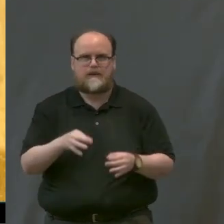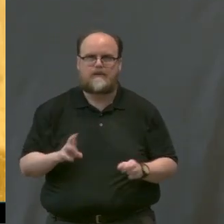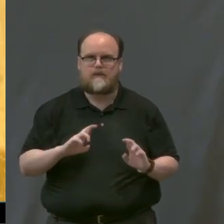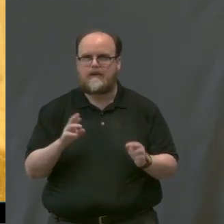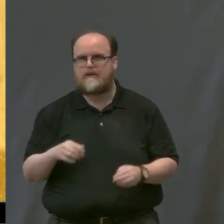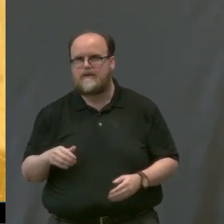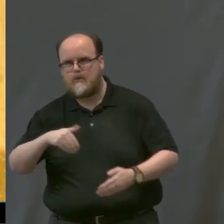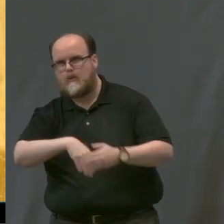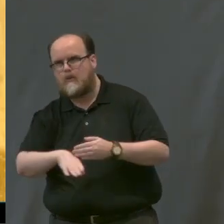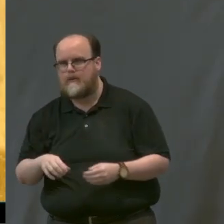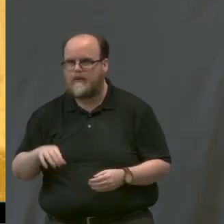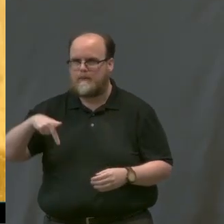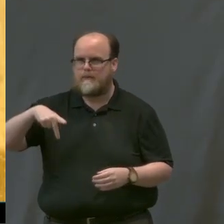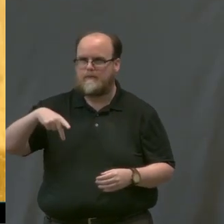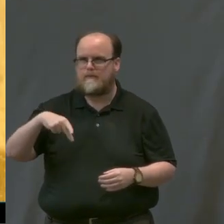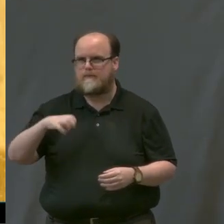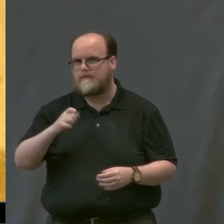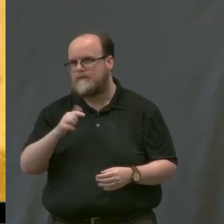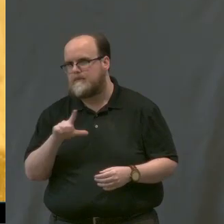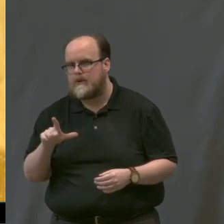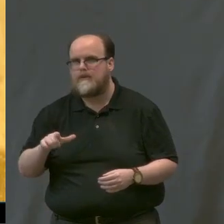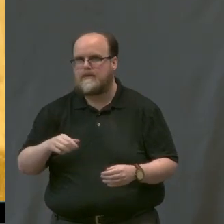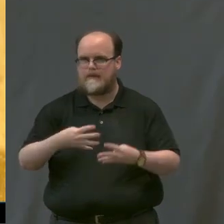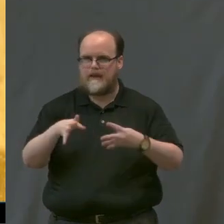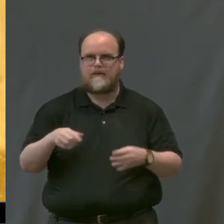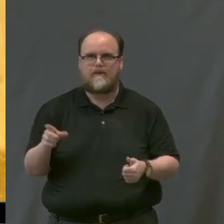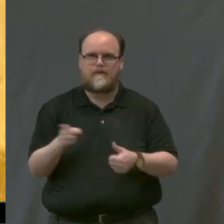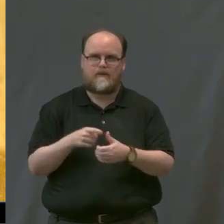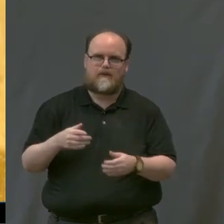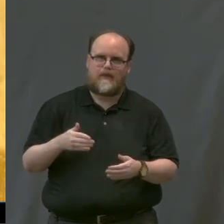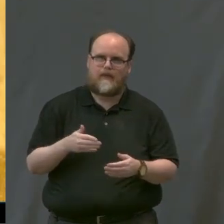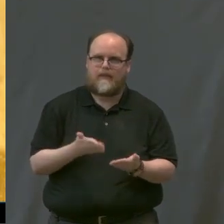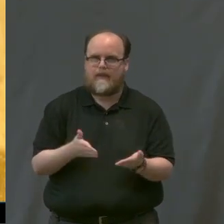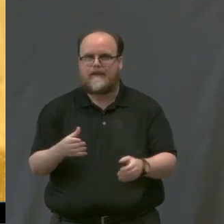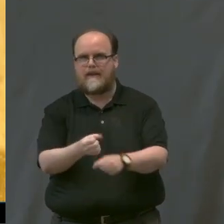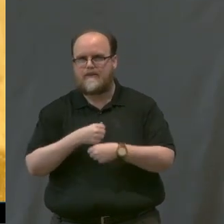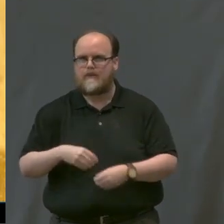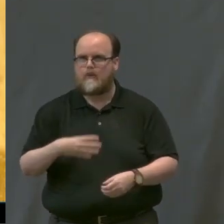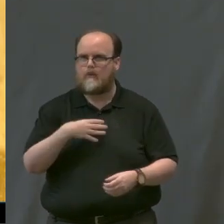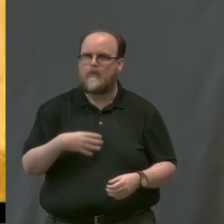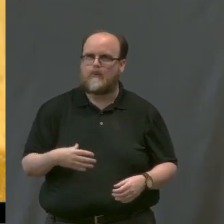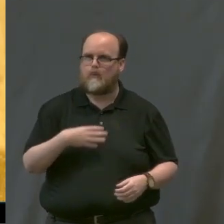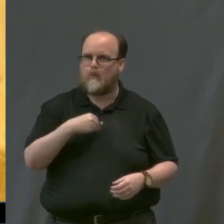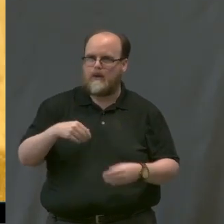walk through the pearly gates, the first thing that we're going to get is a white robe to wear. Well, that's after judgment.